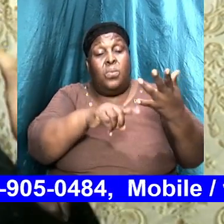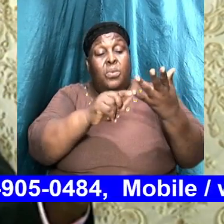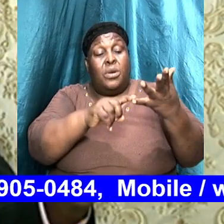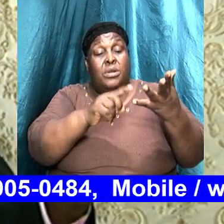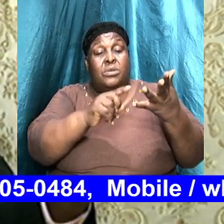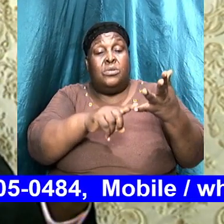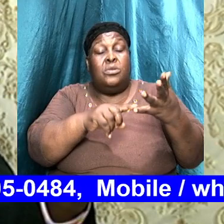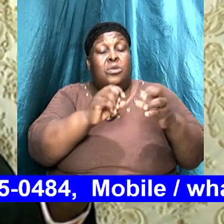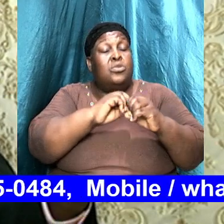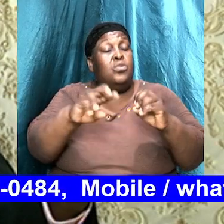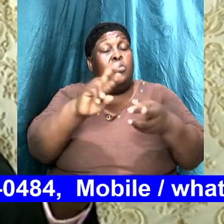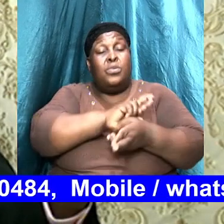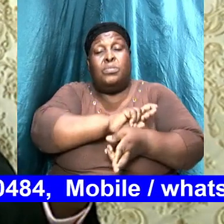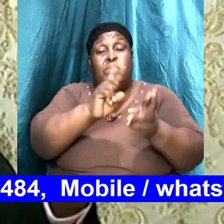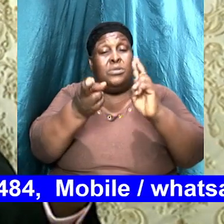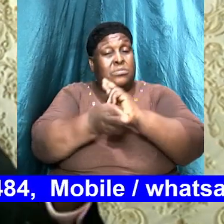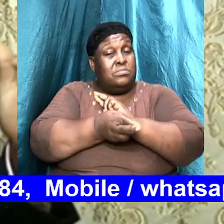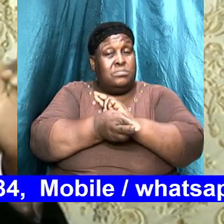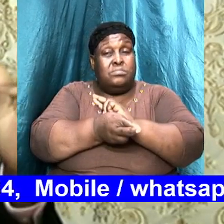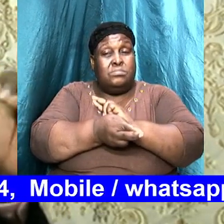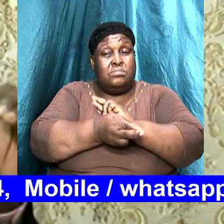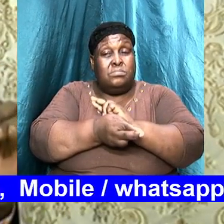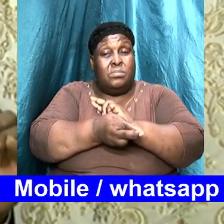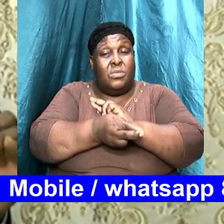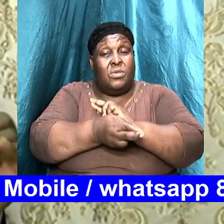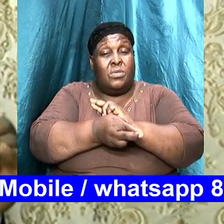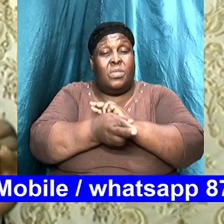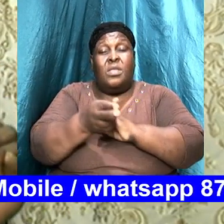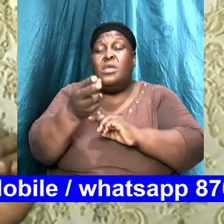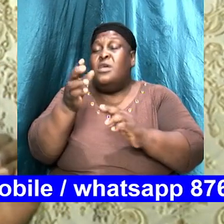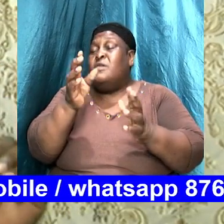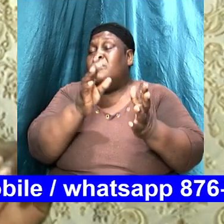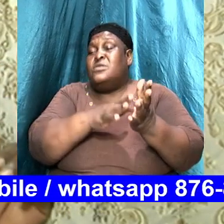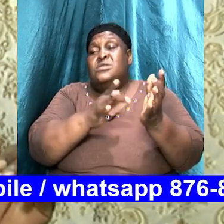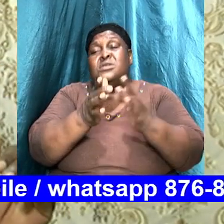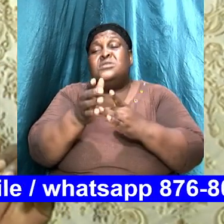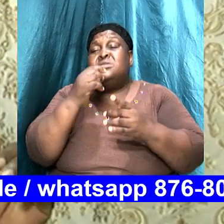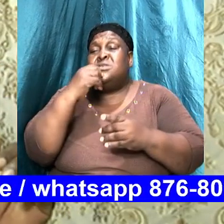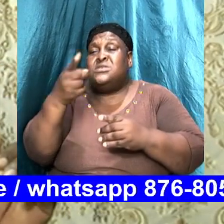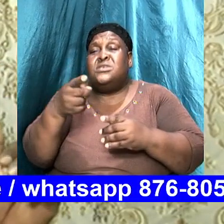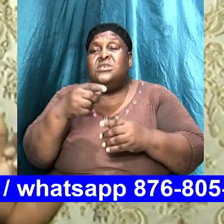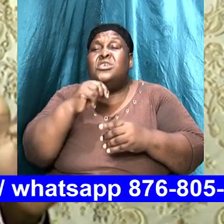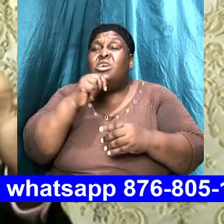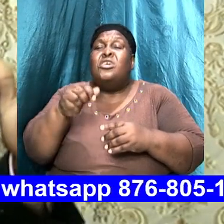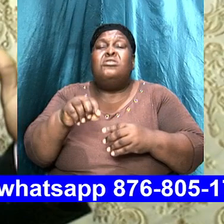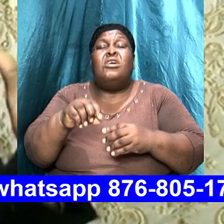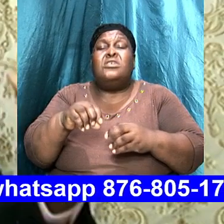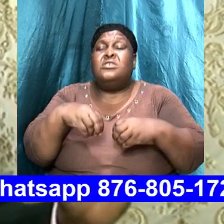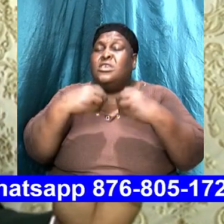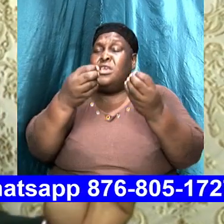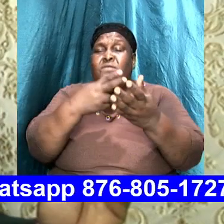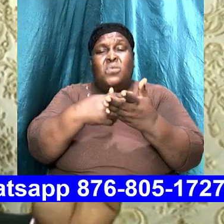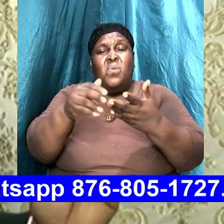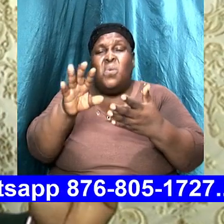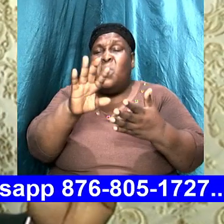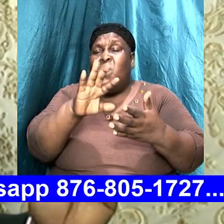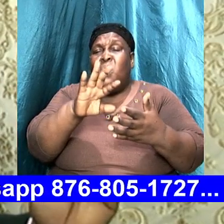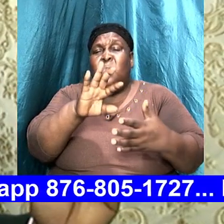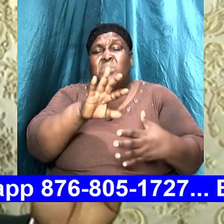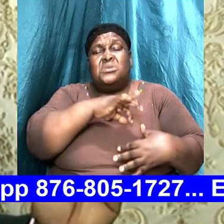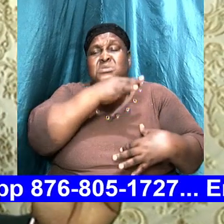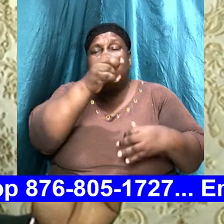if you don't repent because Jesus said you will not pour new wine into dirty vessels